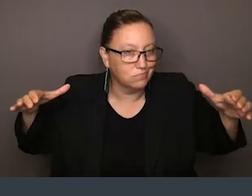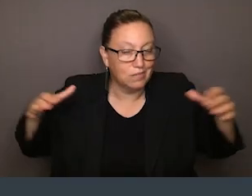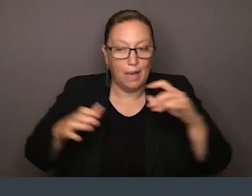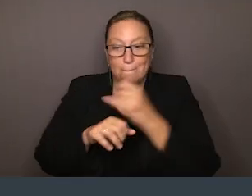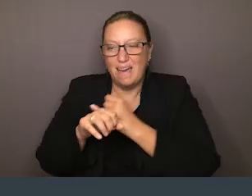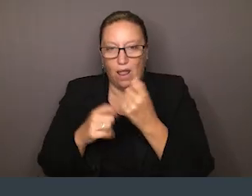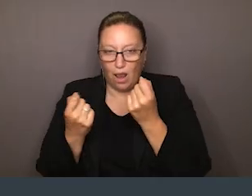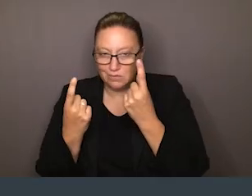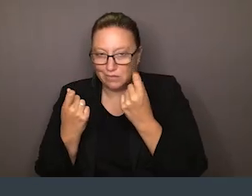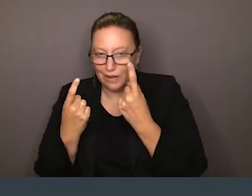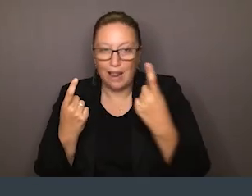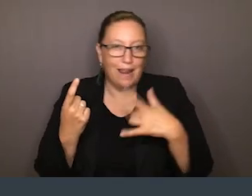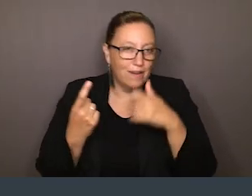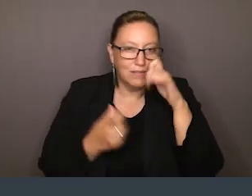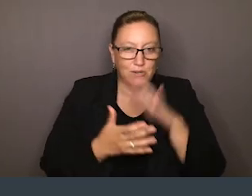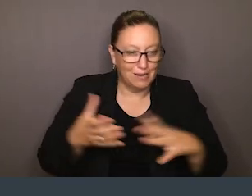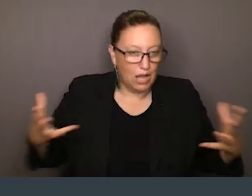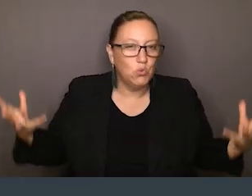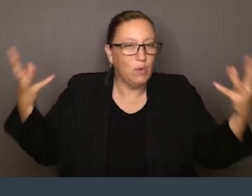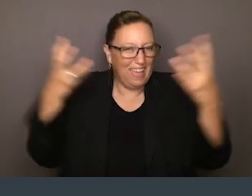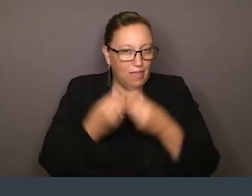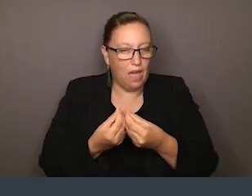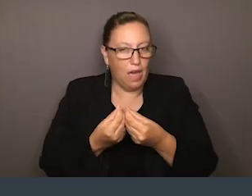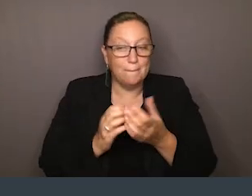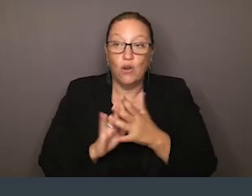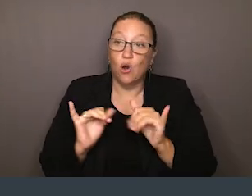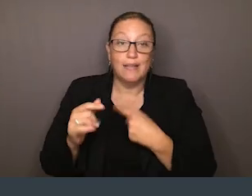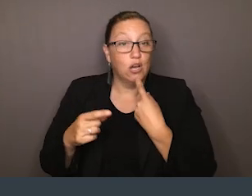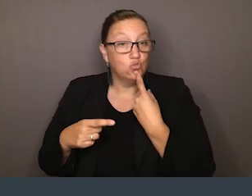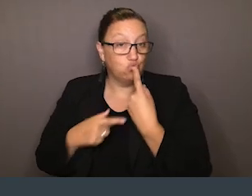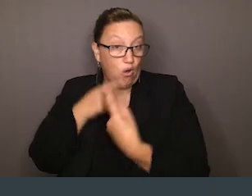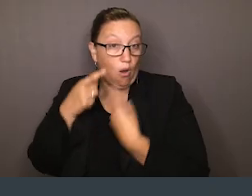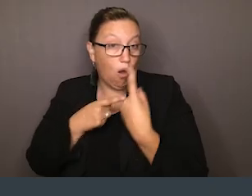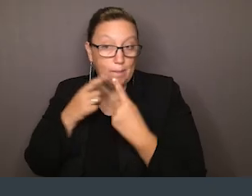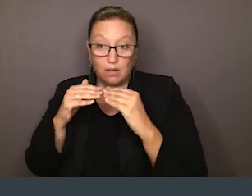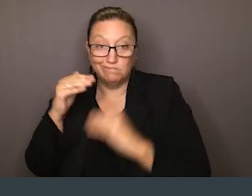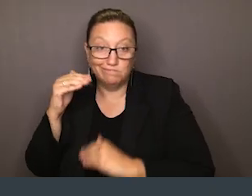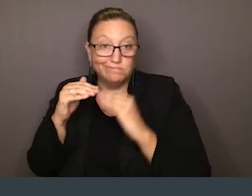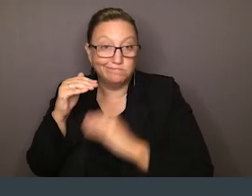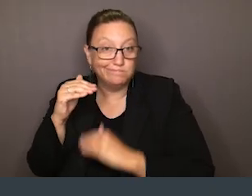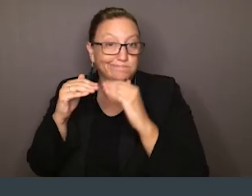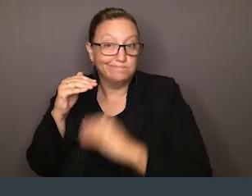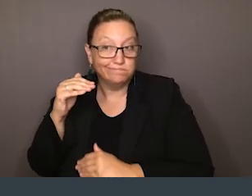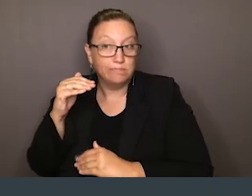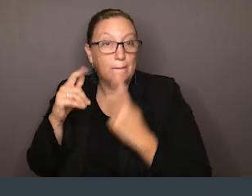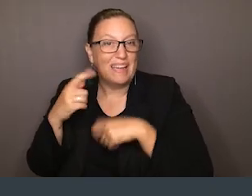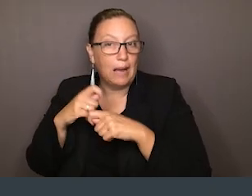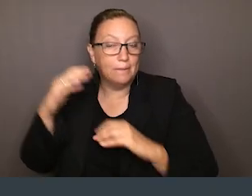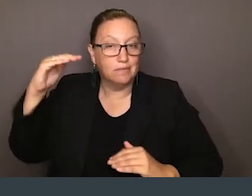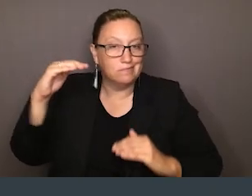and importantly, lived experience to move our field from describing the inequity